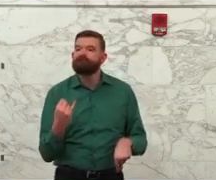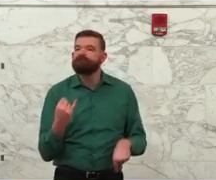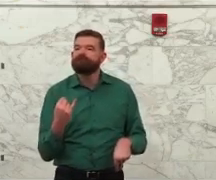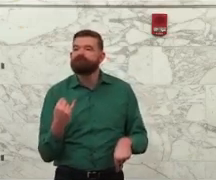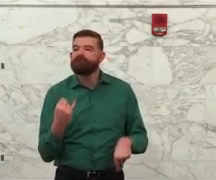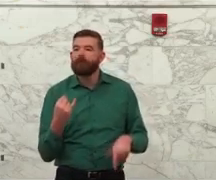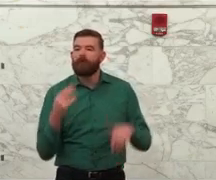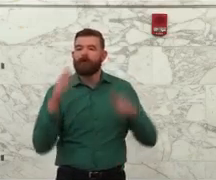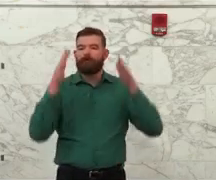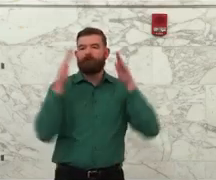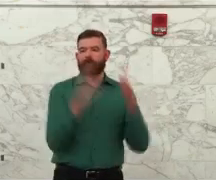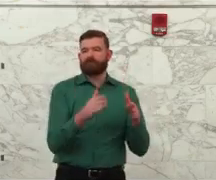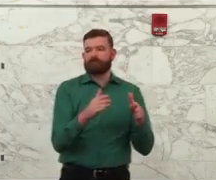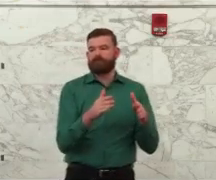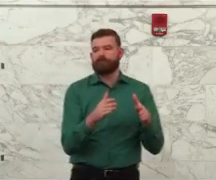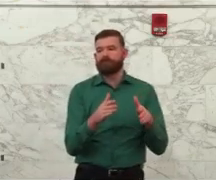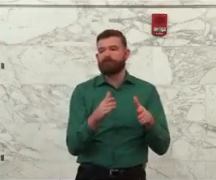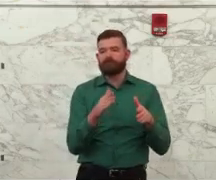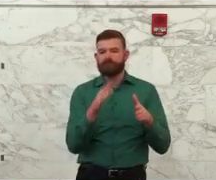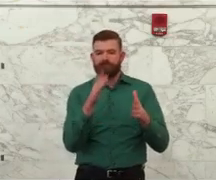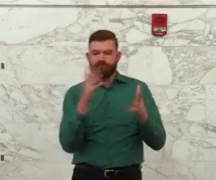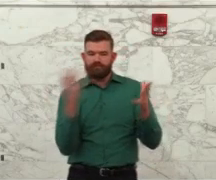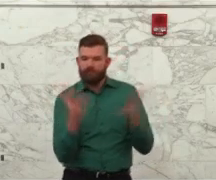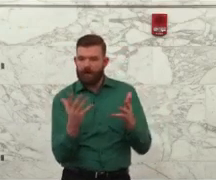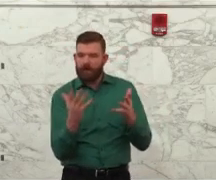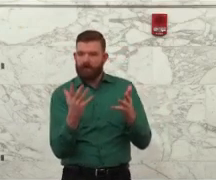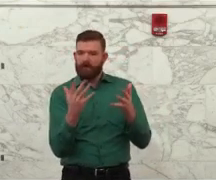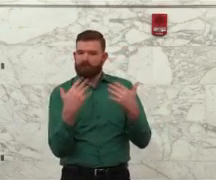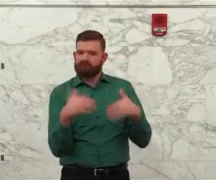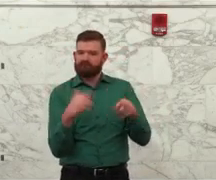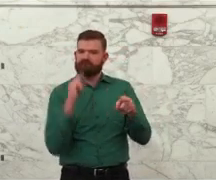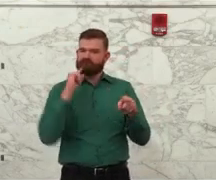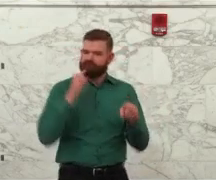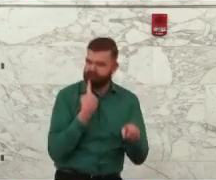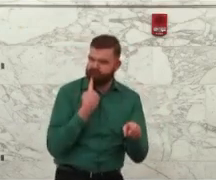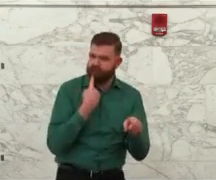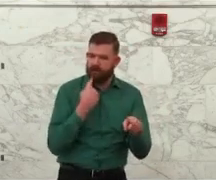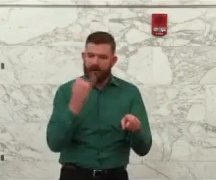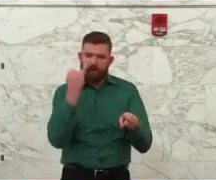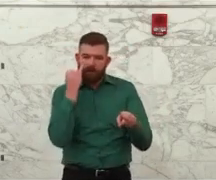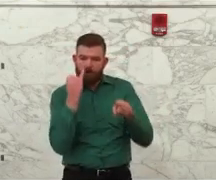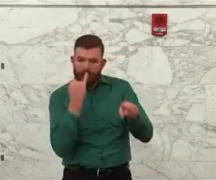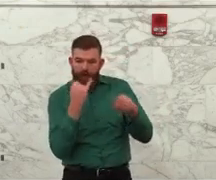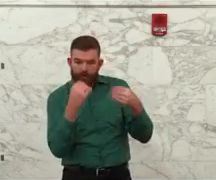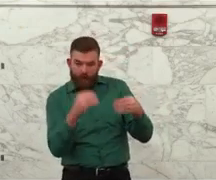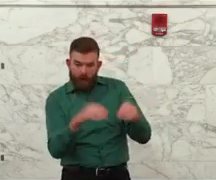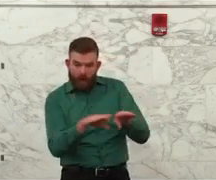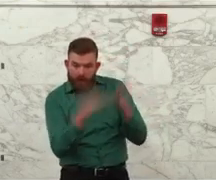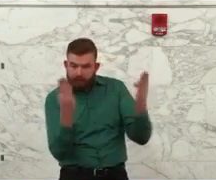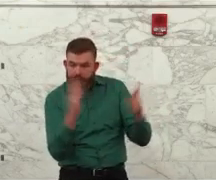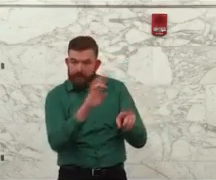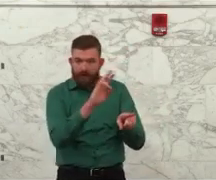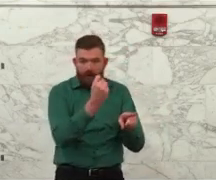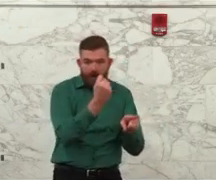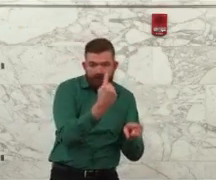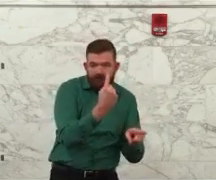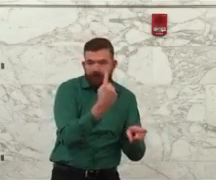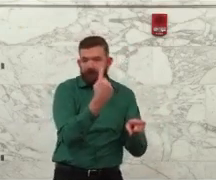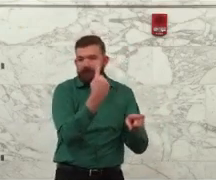gave you the list of entities and types of venues and types of activities that are